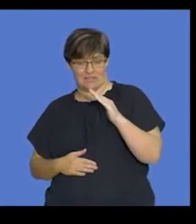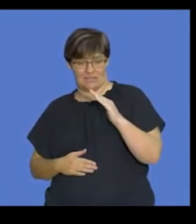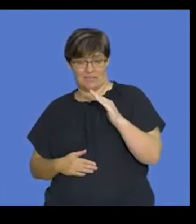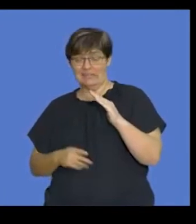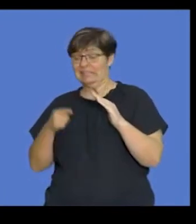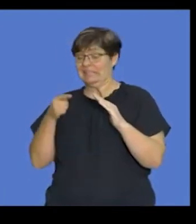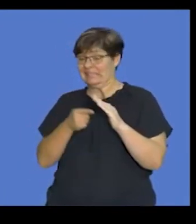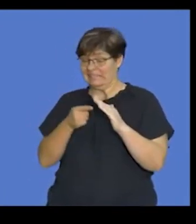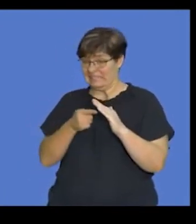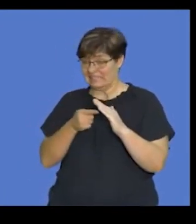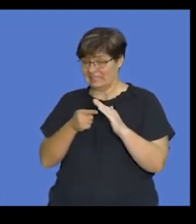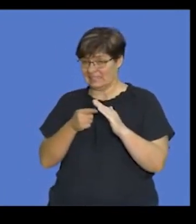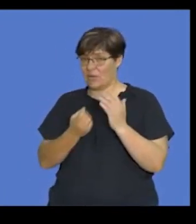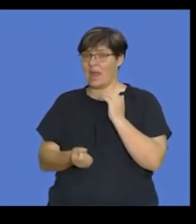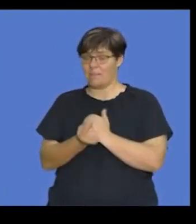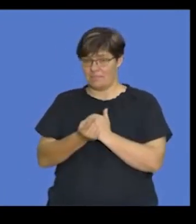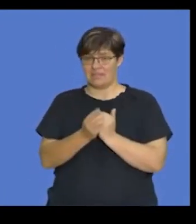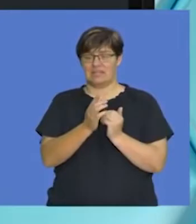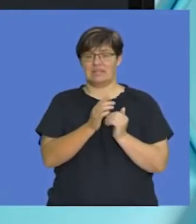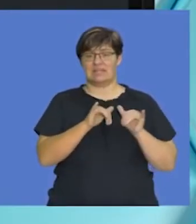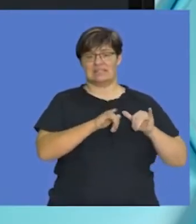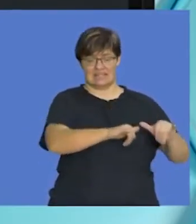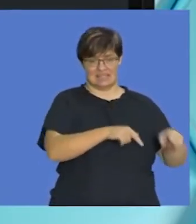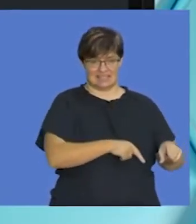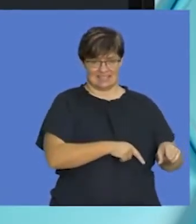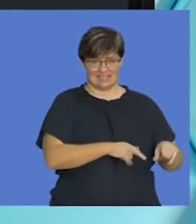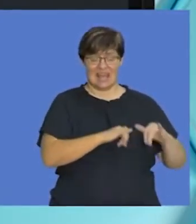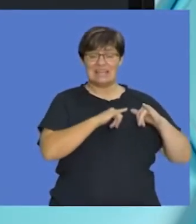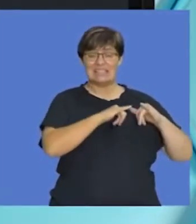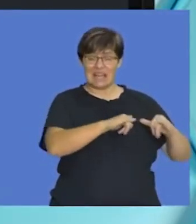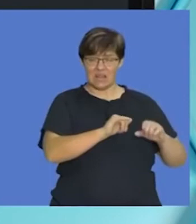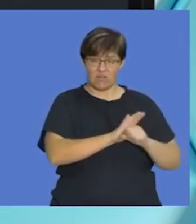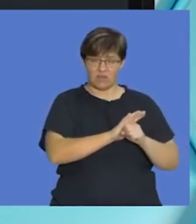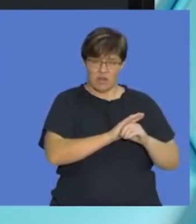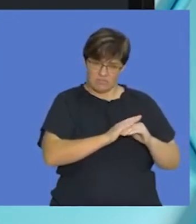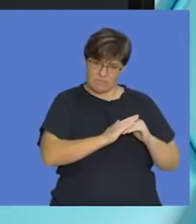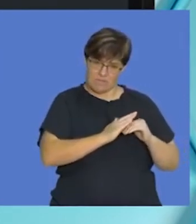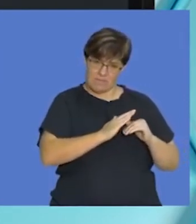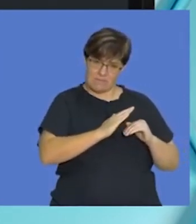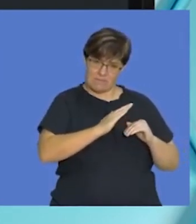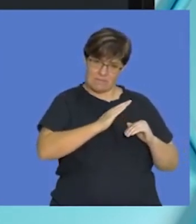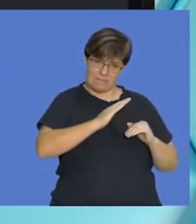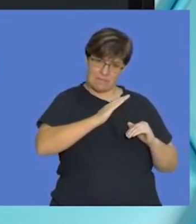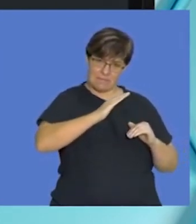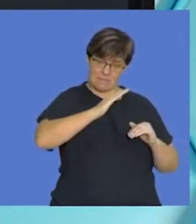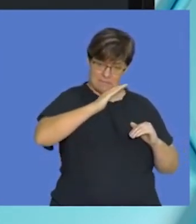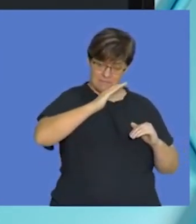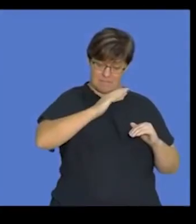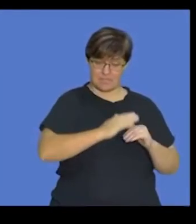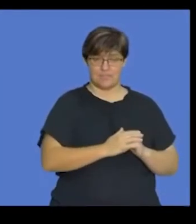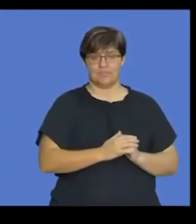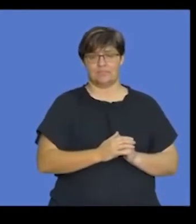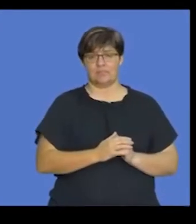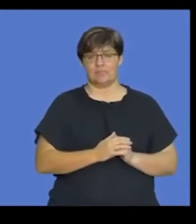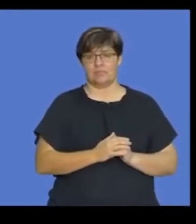static. Remember, the static frictional force got bigger and bigger and bigger and bigger, okay? So over here,